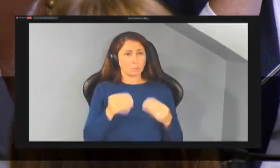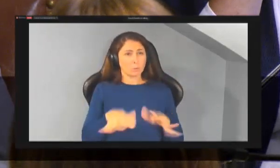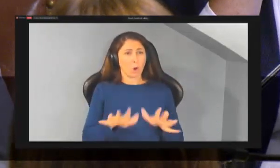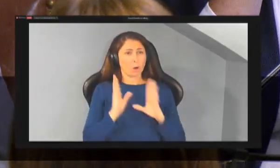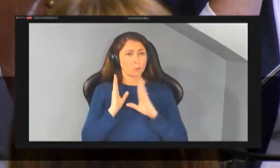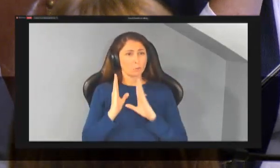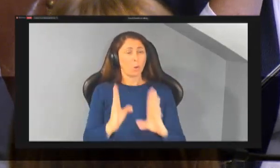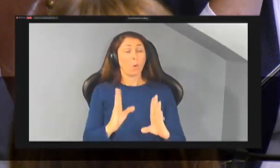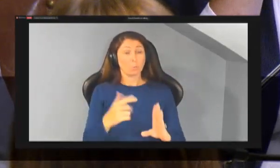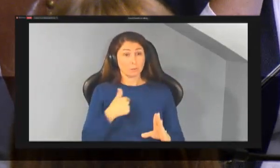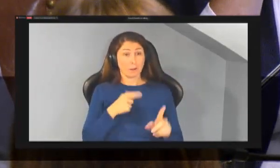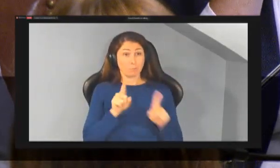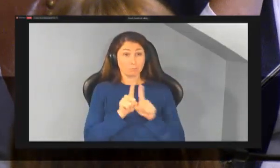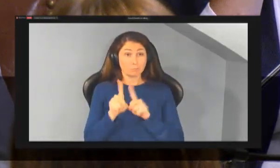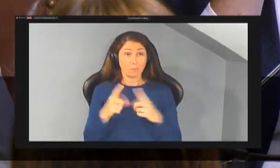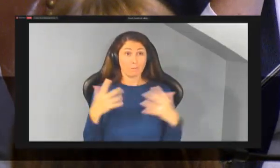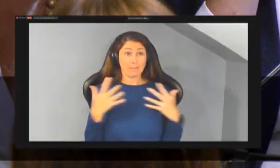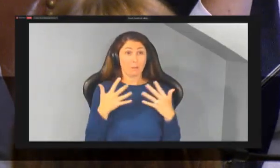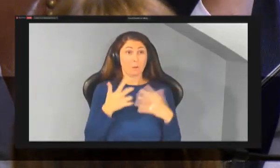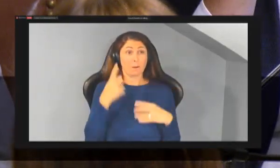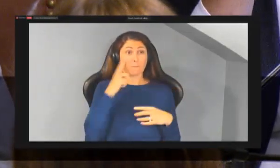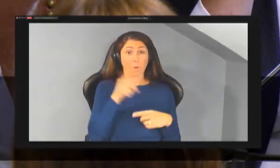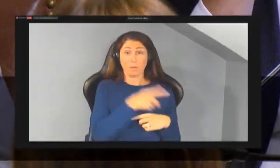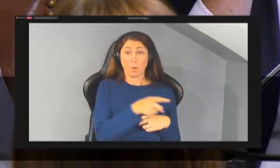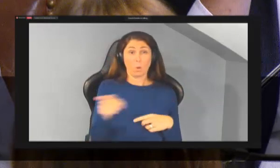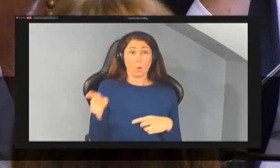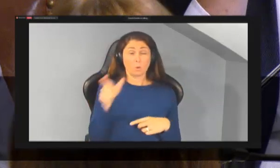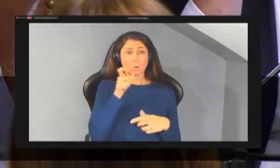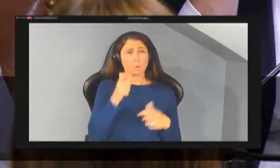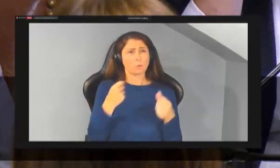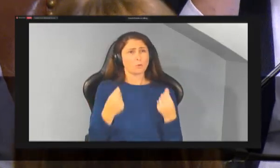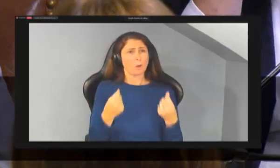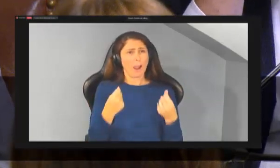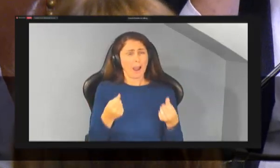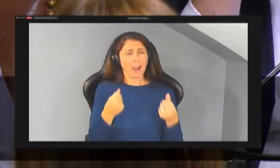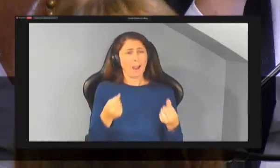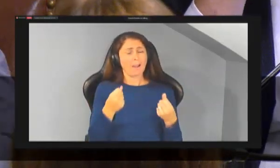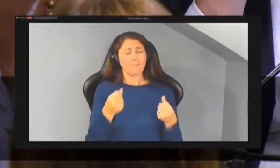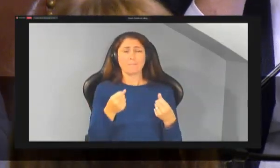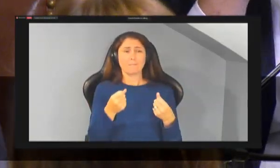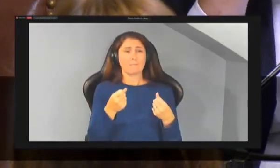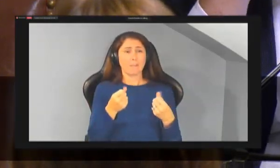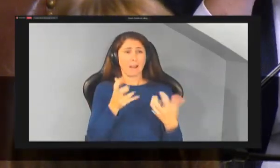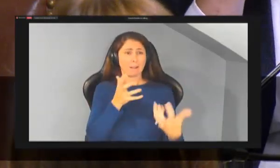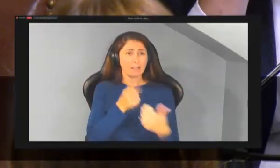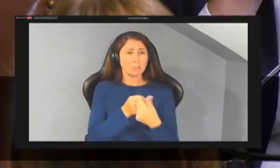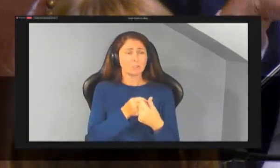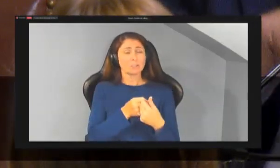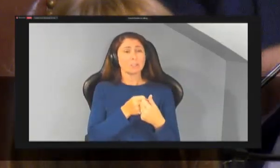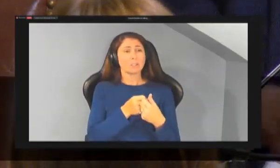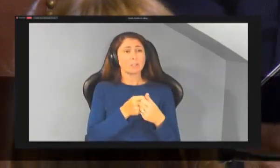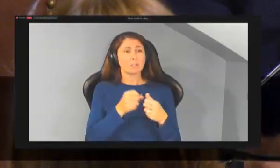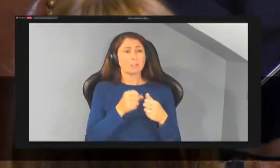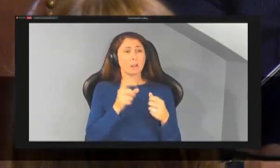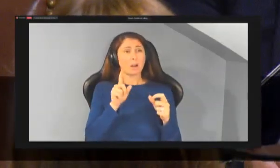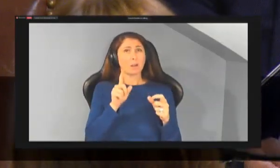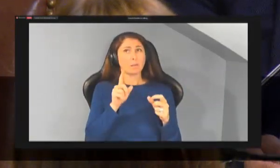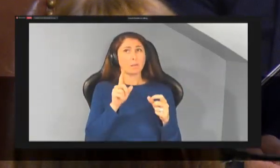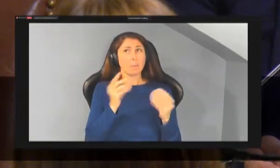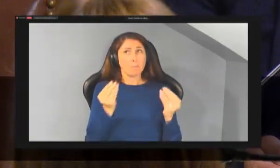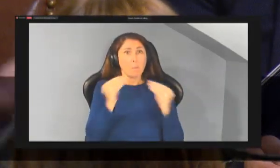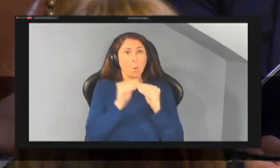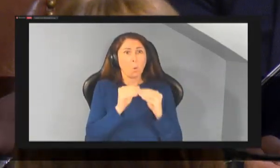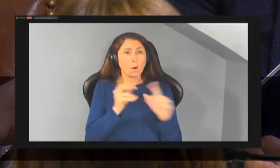for those who are, you know, driving and get into a collision, more so swerving to avoid a deer